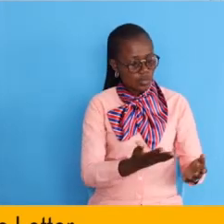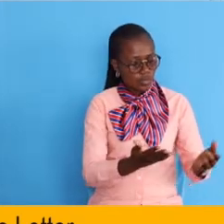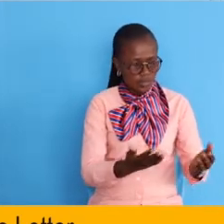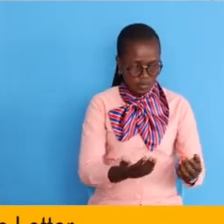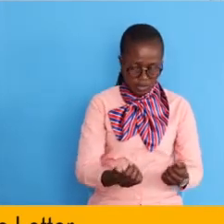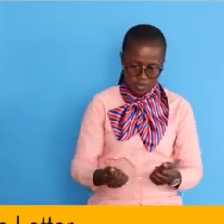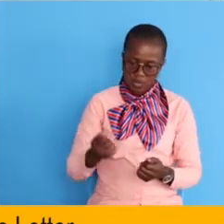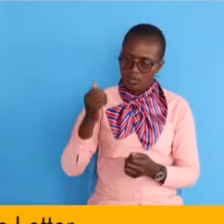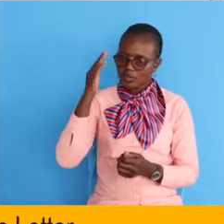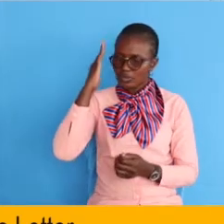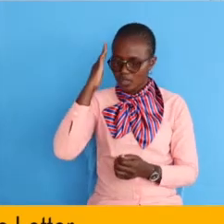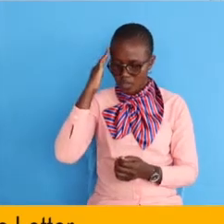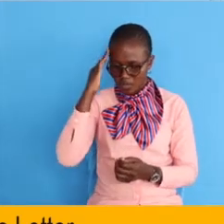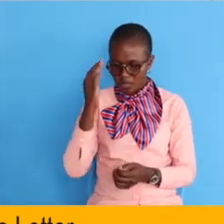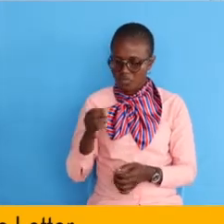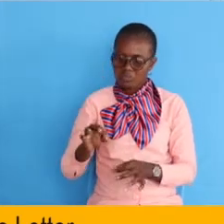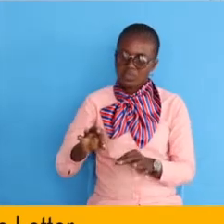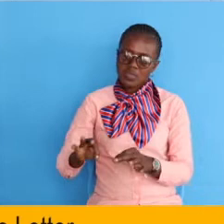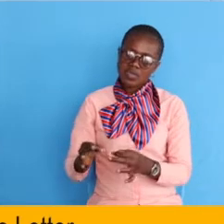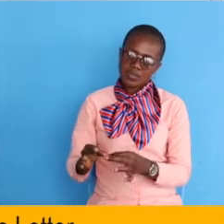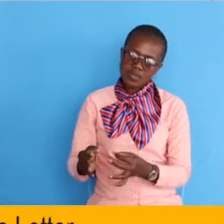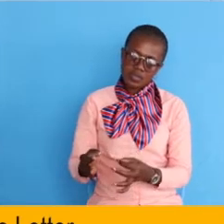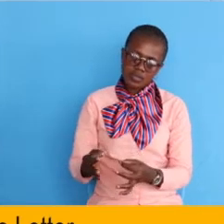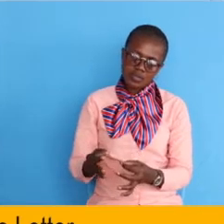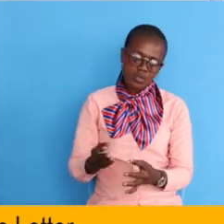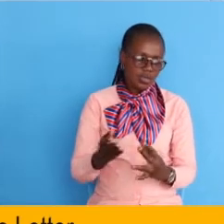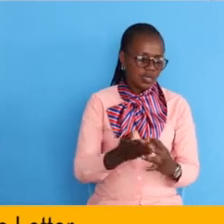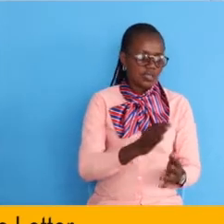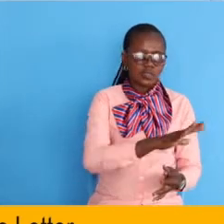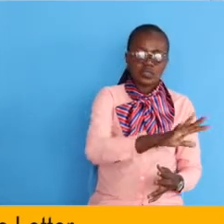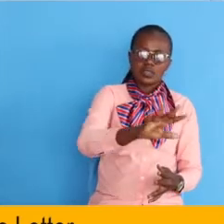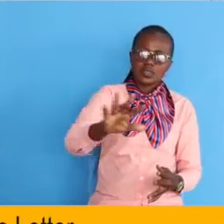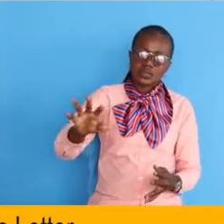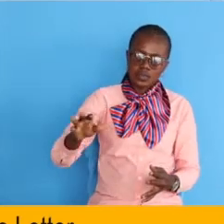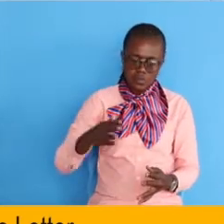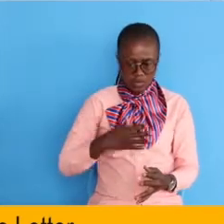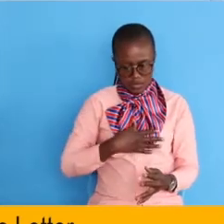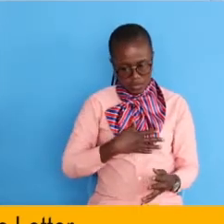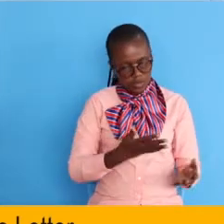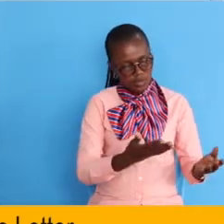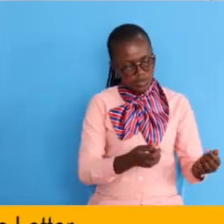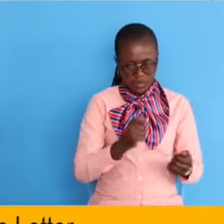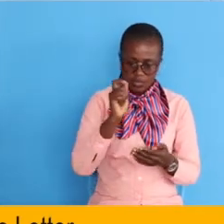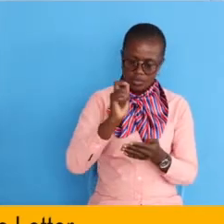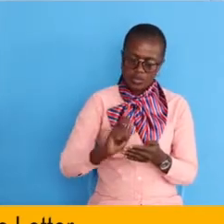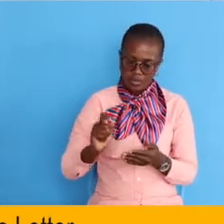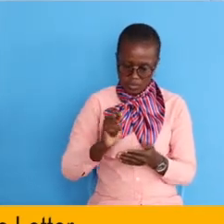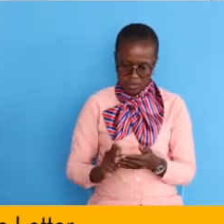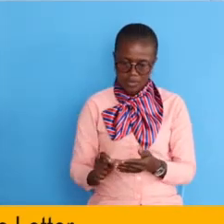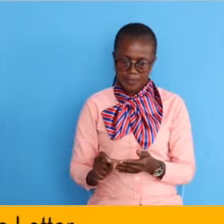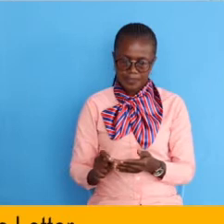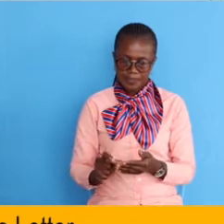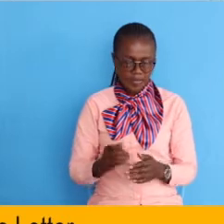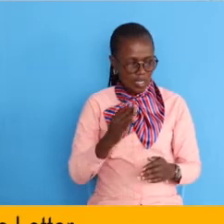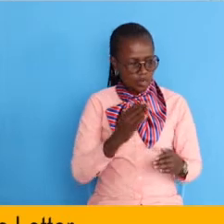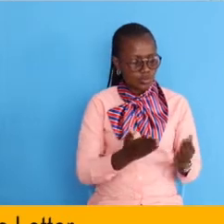know how can each of us being able to write a business letter. So at the end